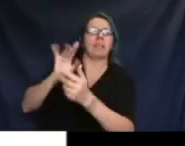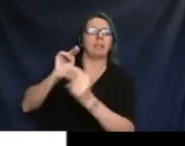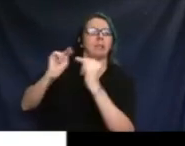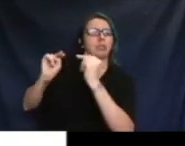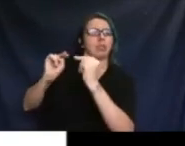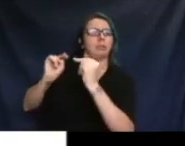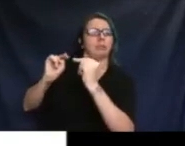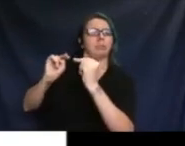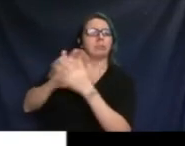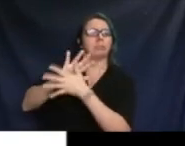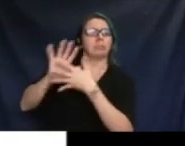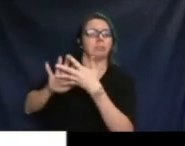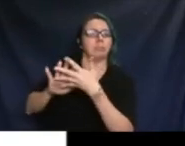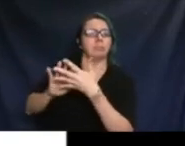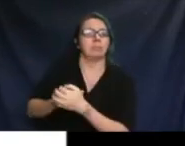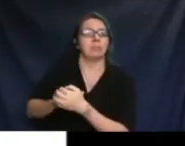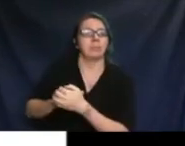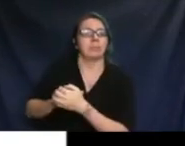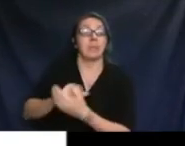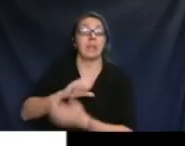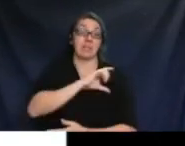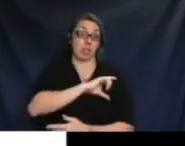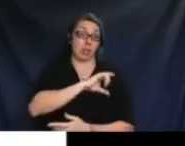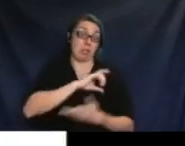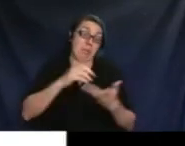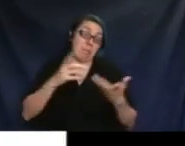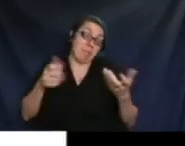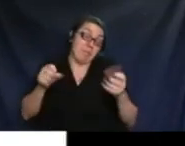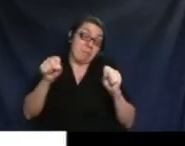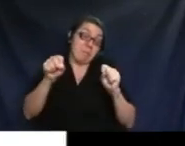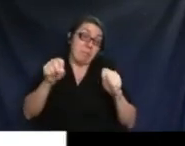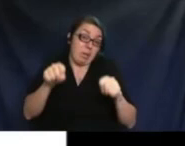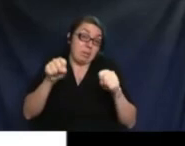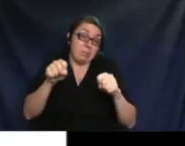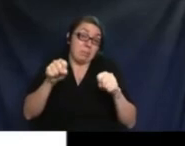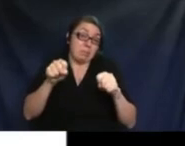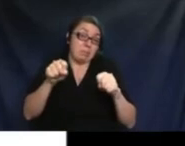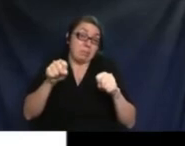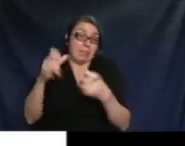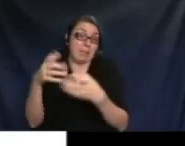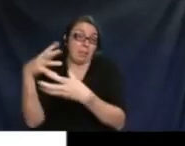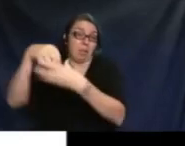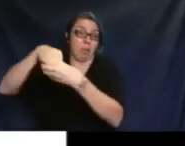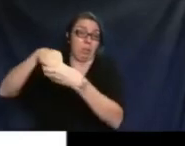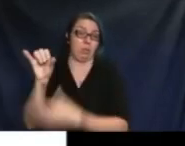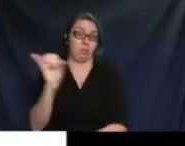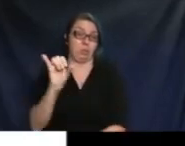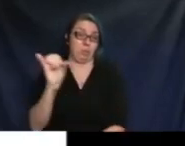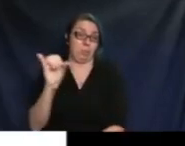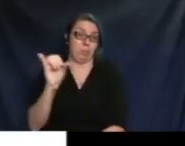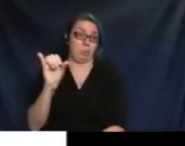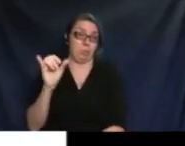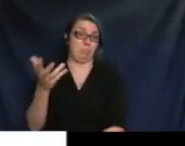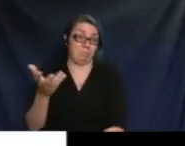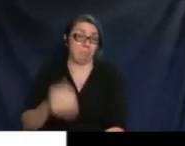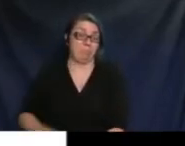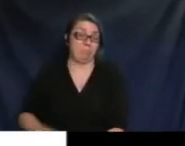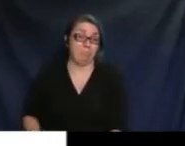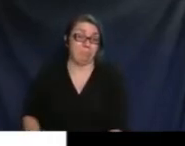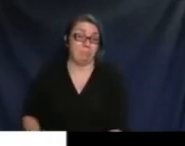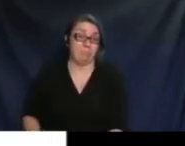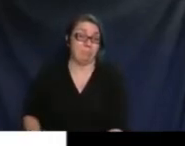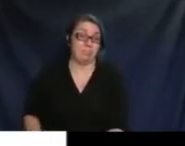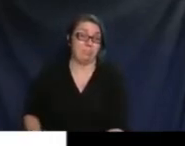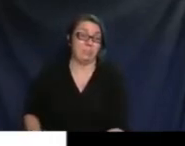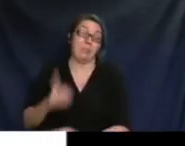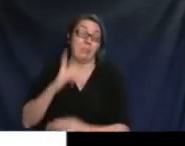Ideally, security could be included in that mix, particularly if there's a liability function associated with that. For